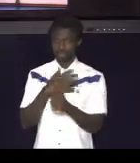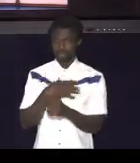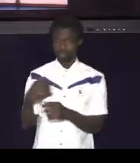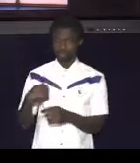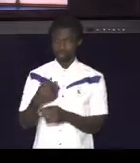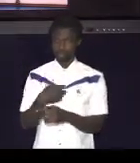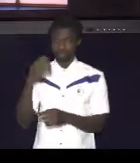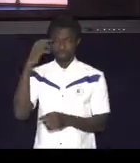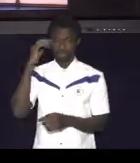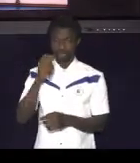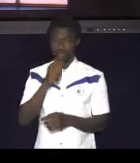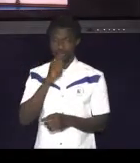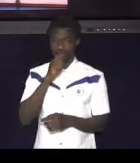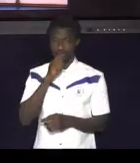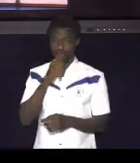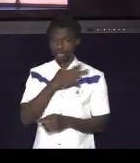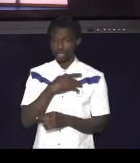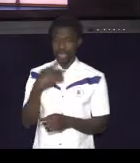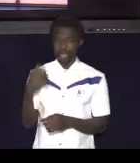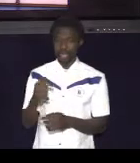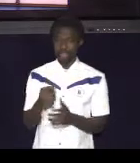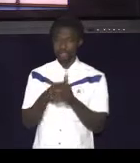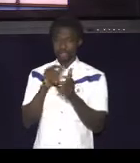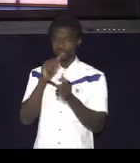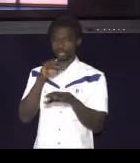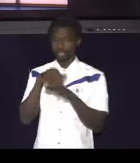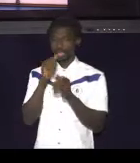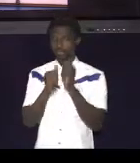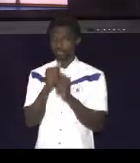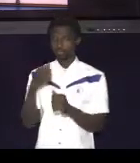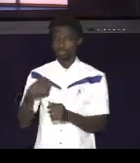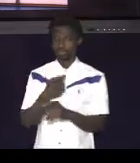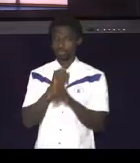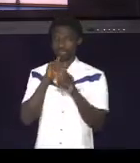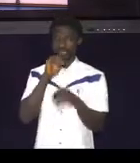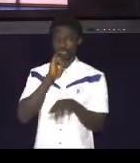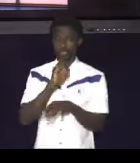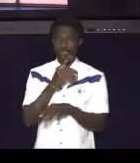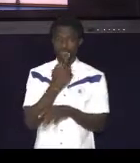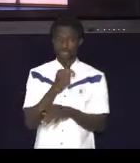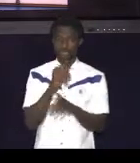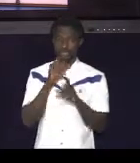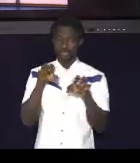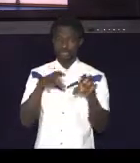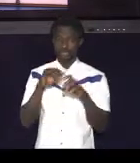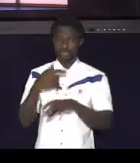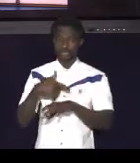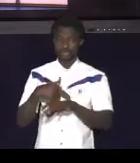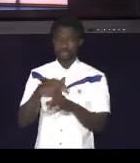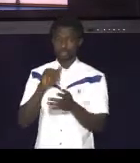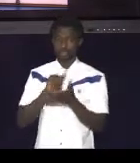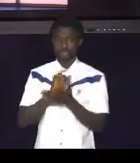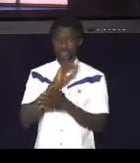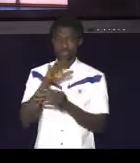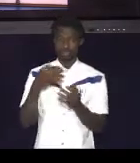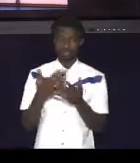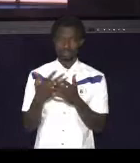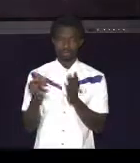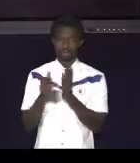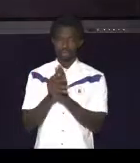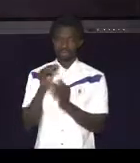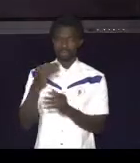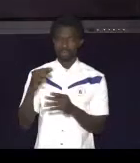whistle. So the speed at which we respond, that's reaction time. That's one of the skills